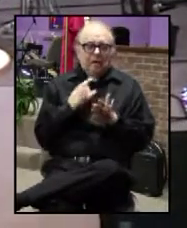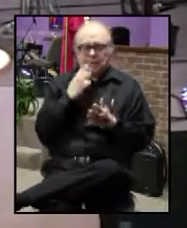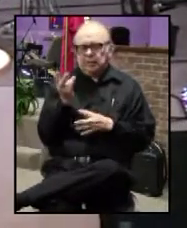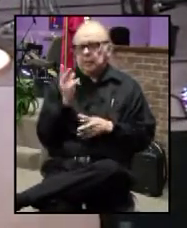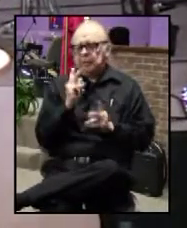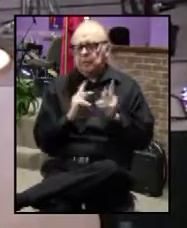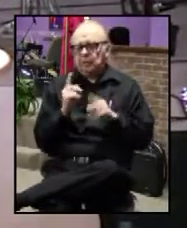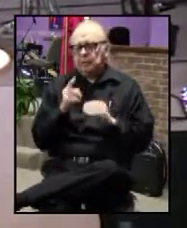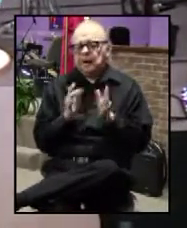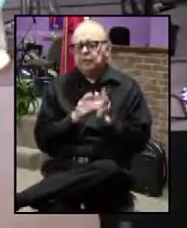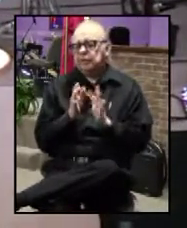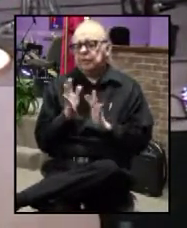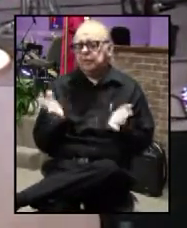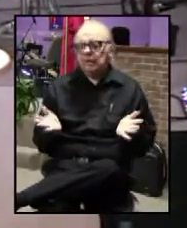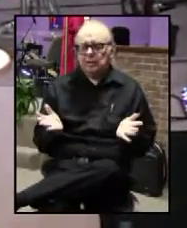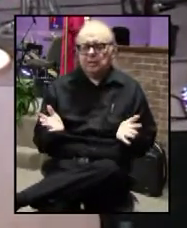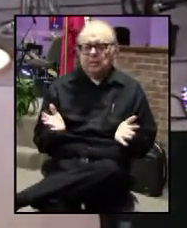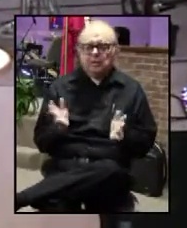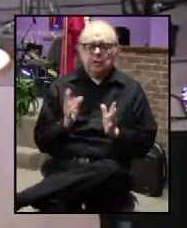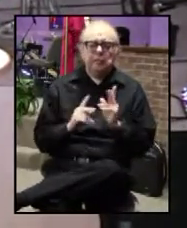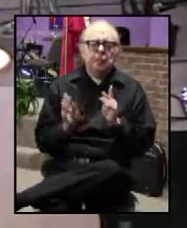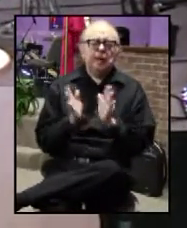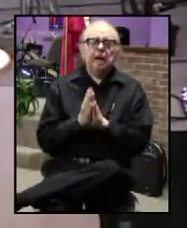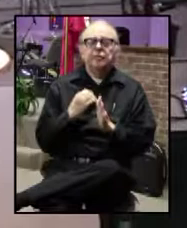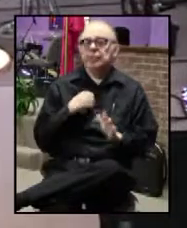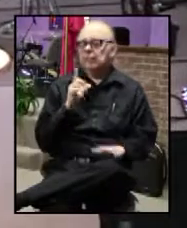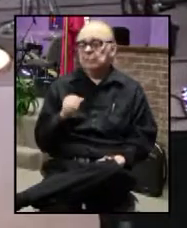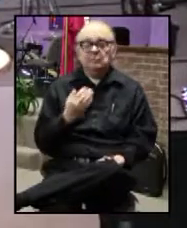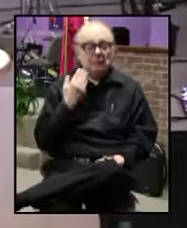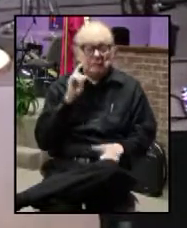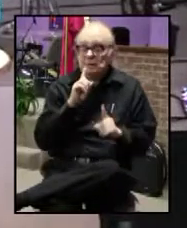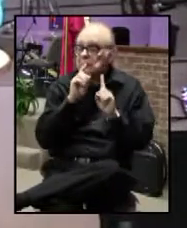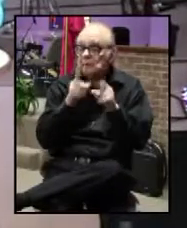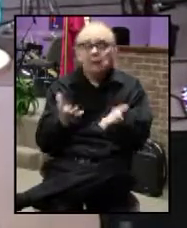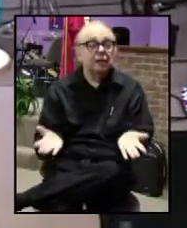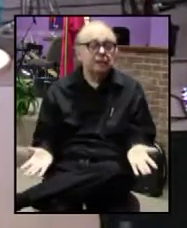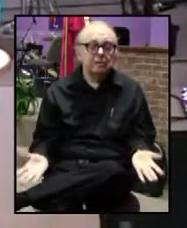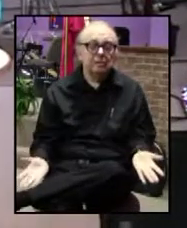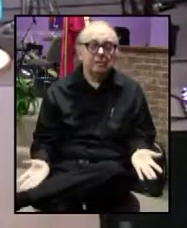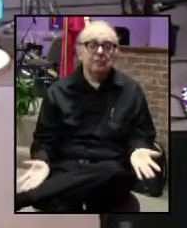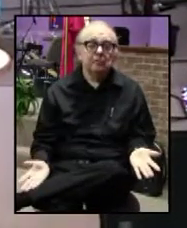them about him, then they're going to ask me a question and I don't know the answer to it.